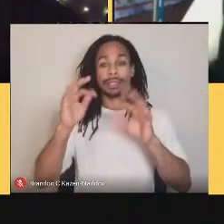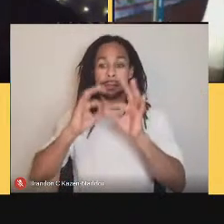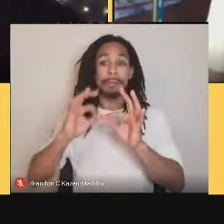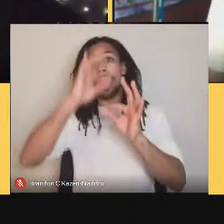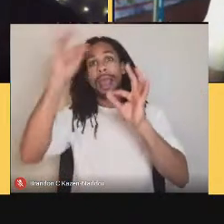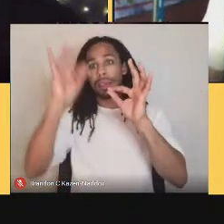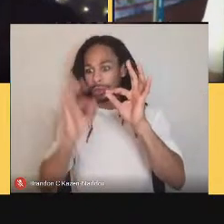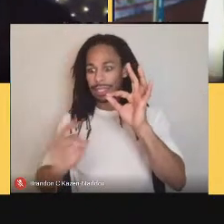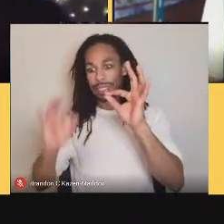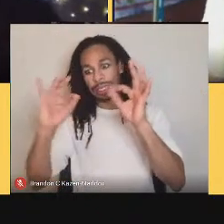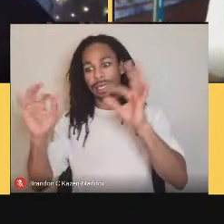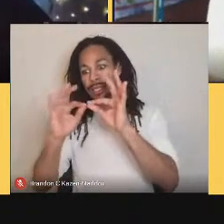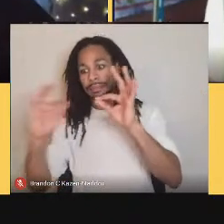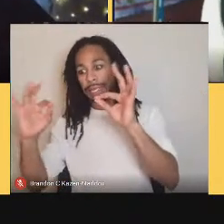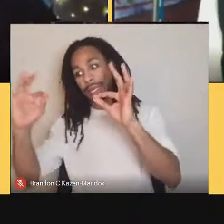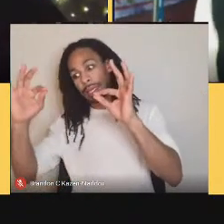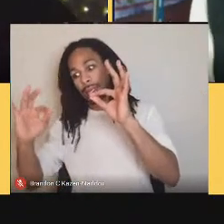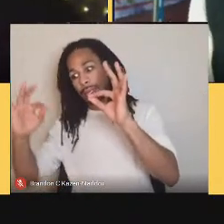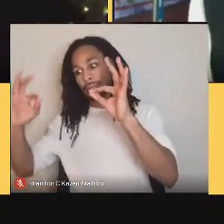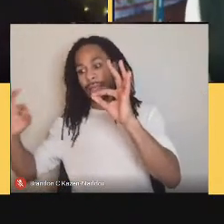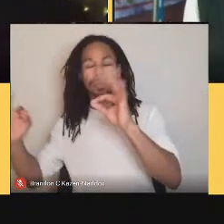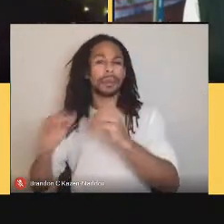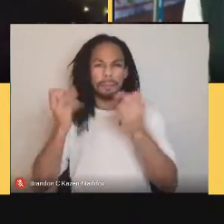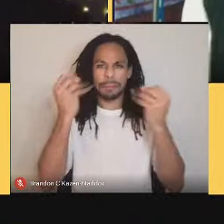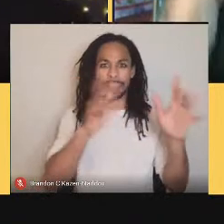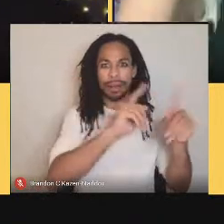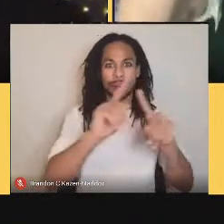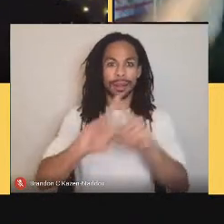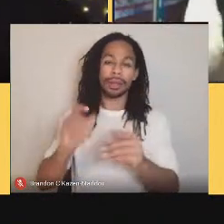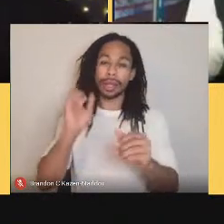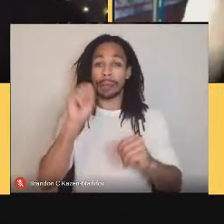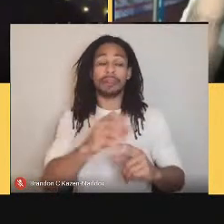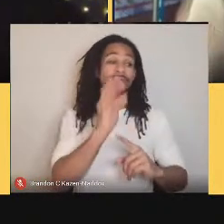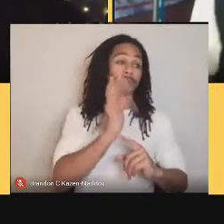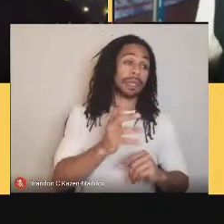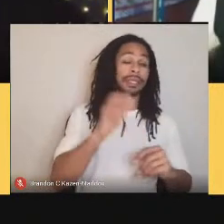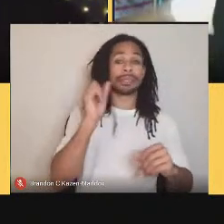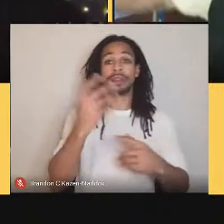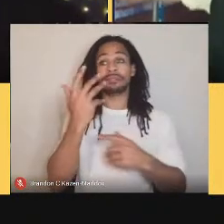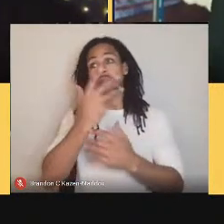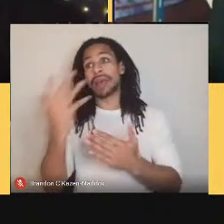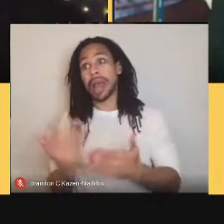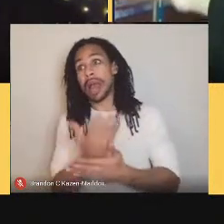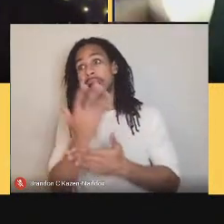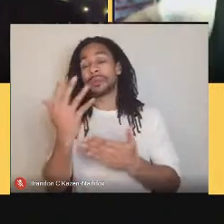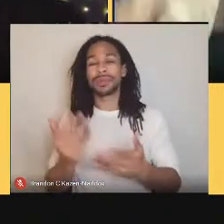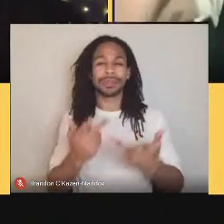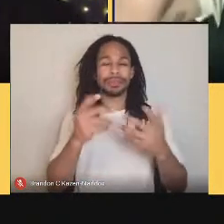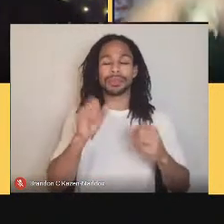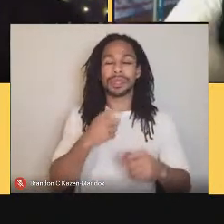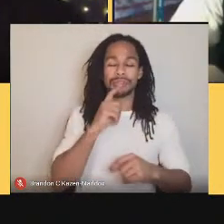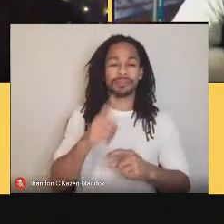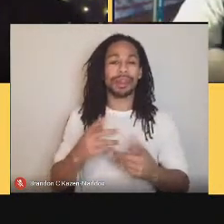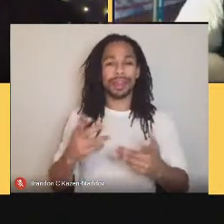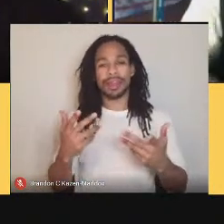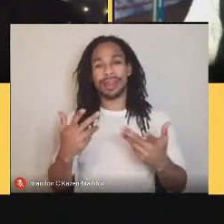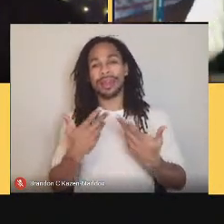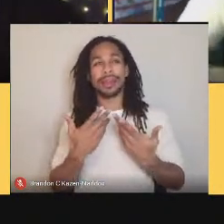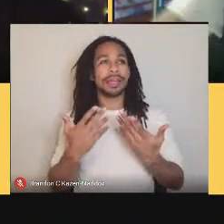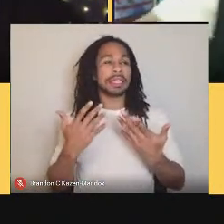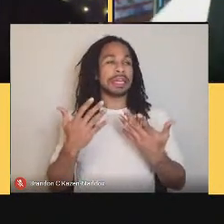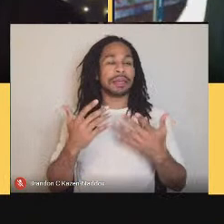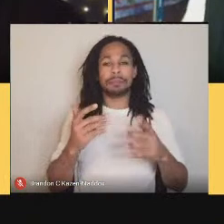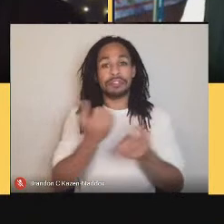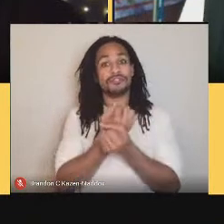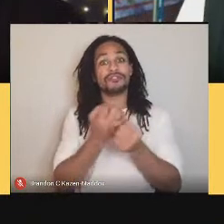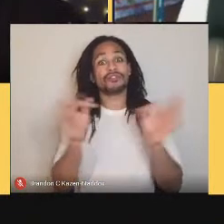5 hours. But the motifs can kind of help you stay a little bit grounded. You can spread your wings and fly up, but you still have to see, you